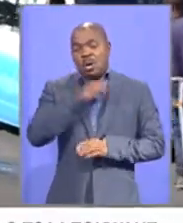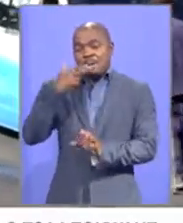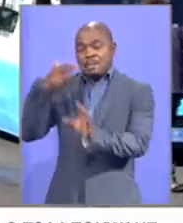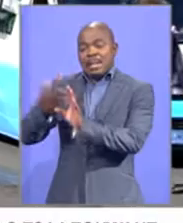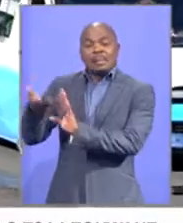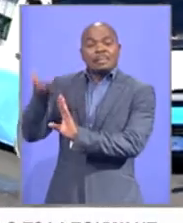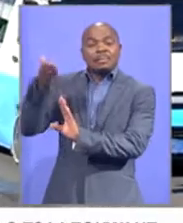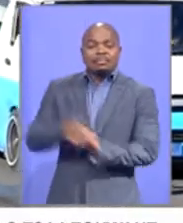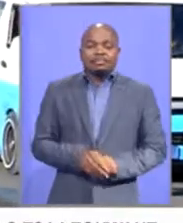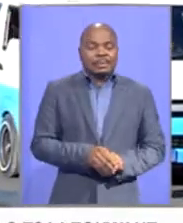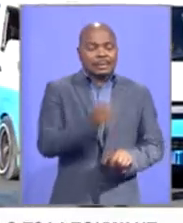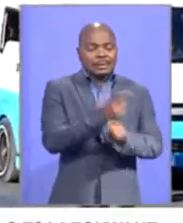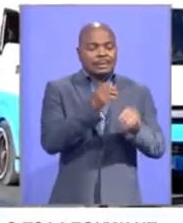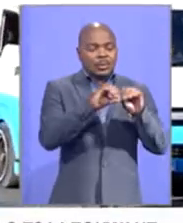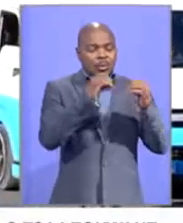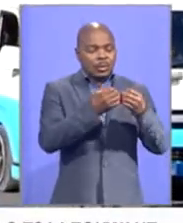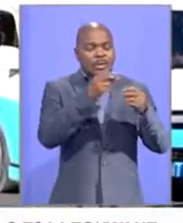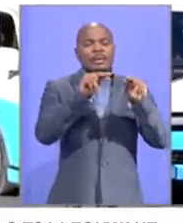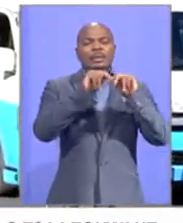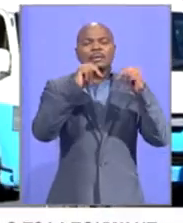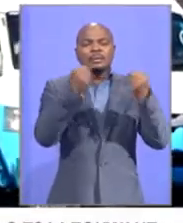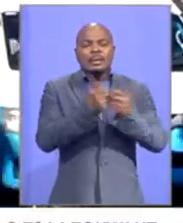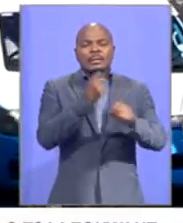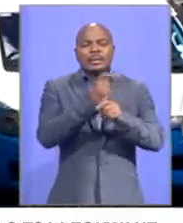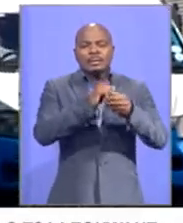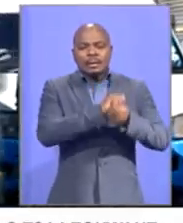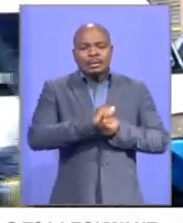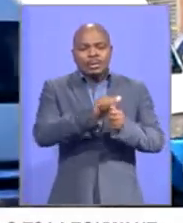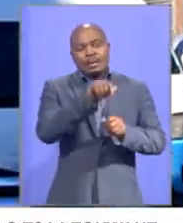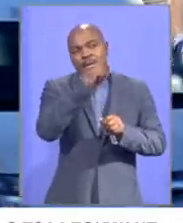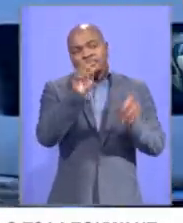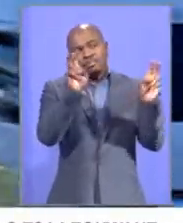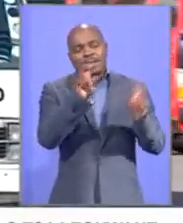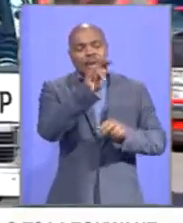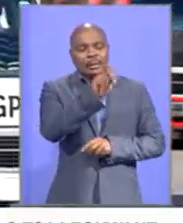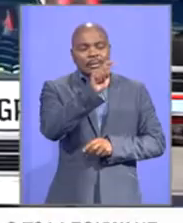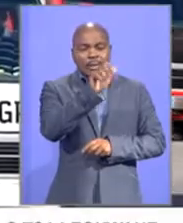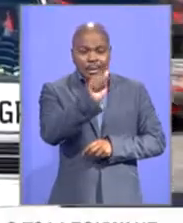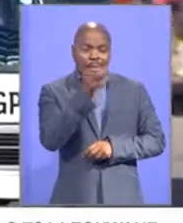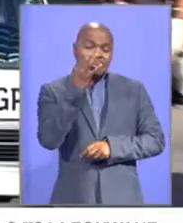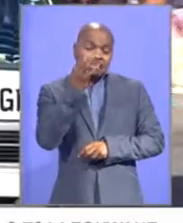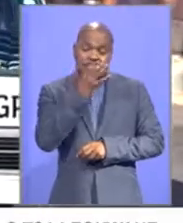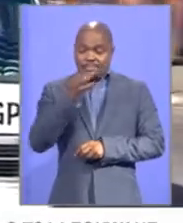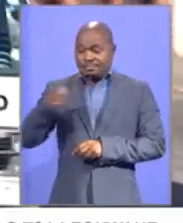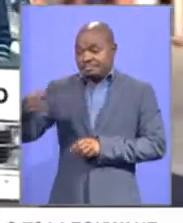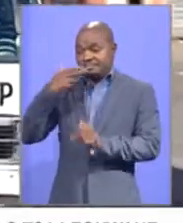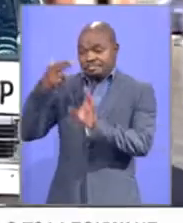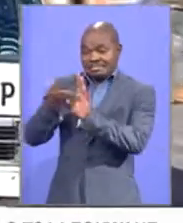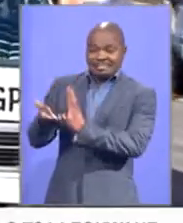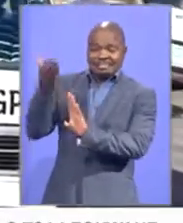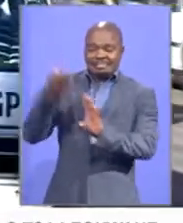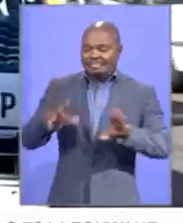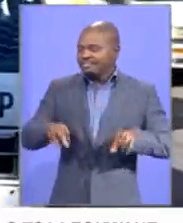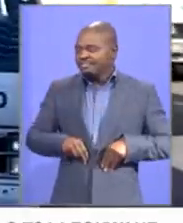lookwane. Mokgatlo wa ditekisi e leng National Taxi Alliance NTA wa re tlhatloso ya tlhwatlhwa ya lookwane ga e